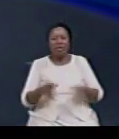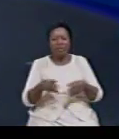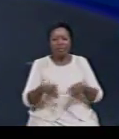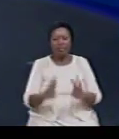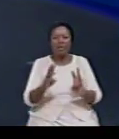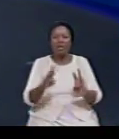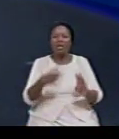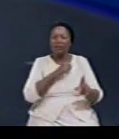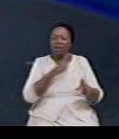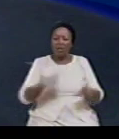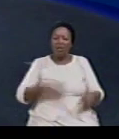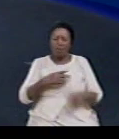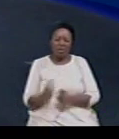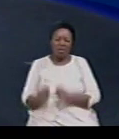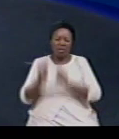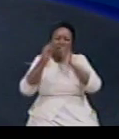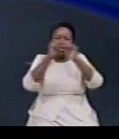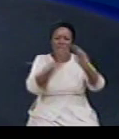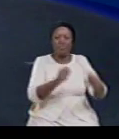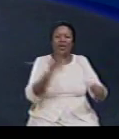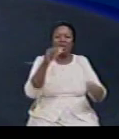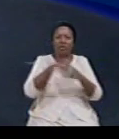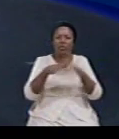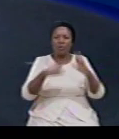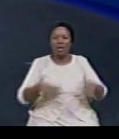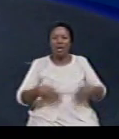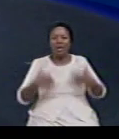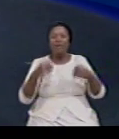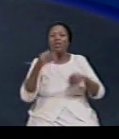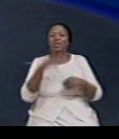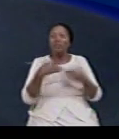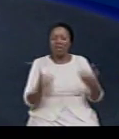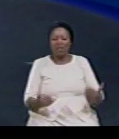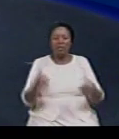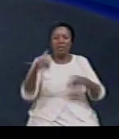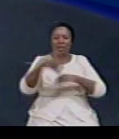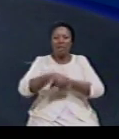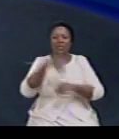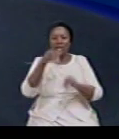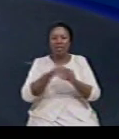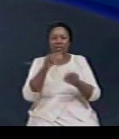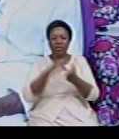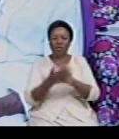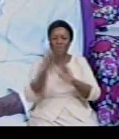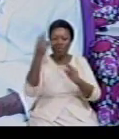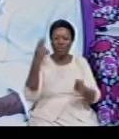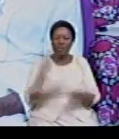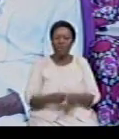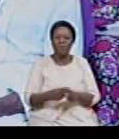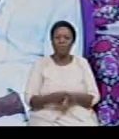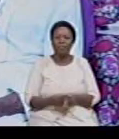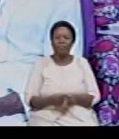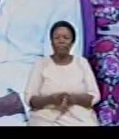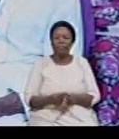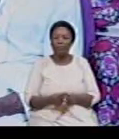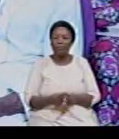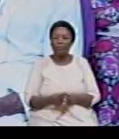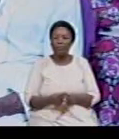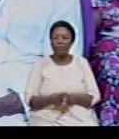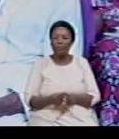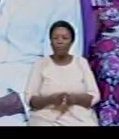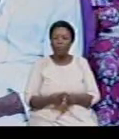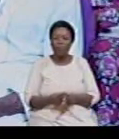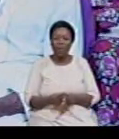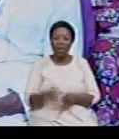is transferable. And it's transferred into your life, even tonight, in Jesus' name. Give me